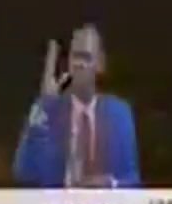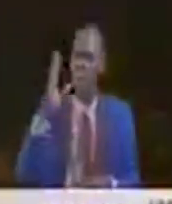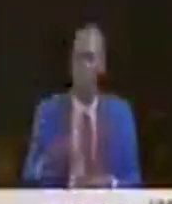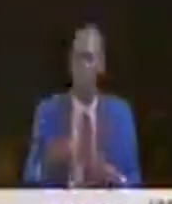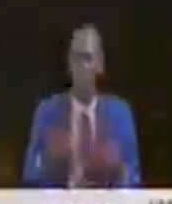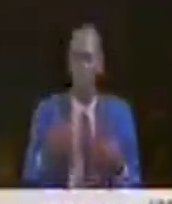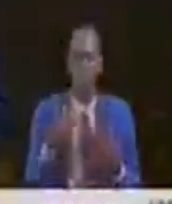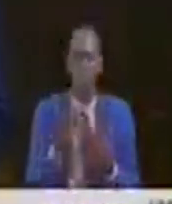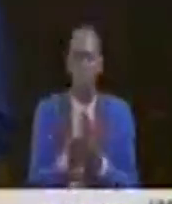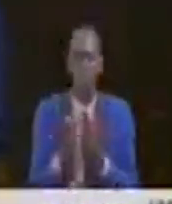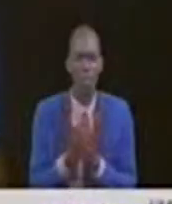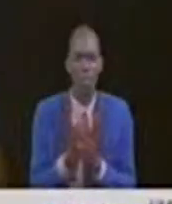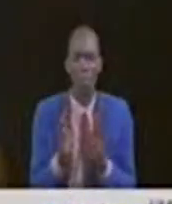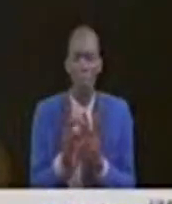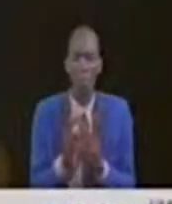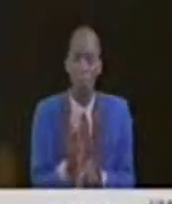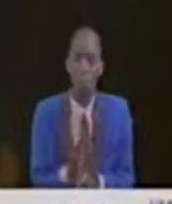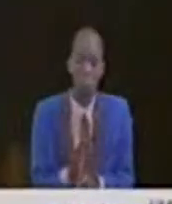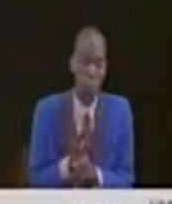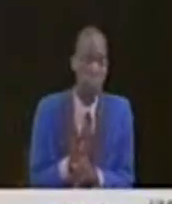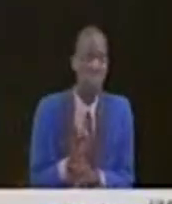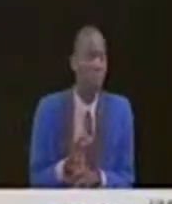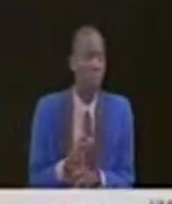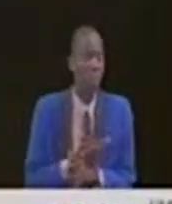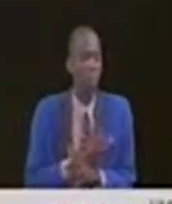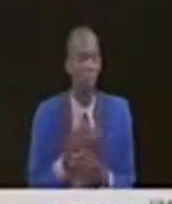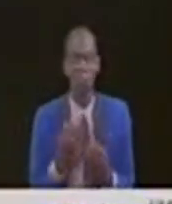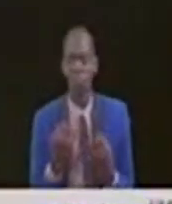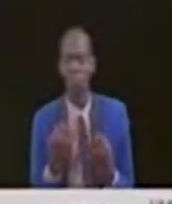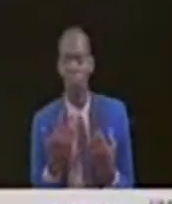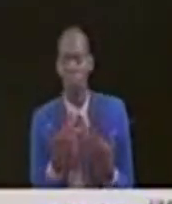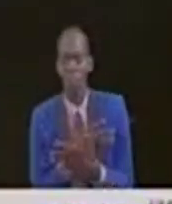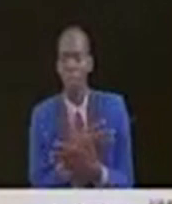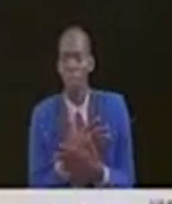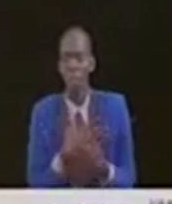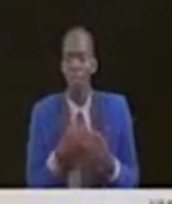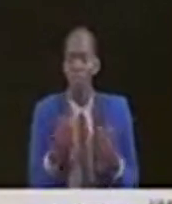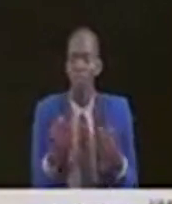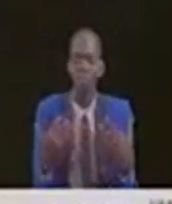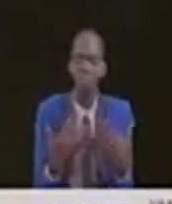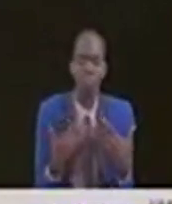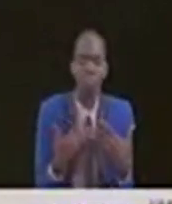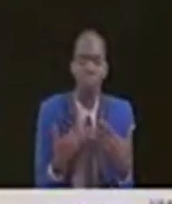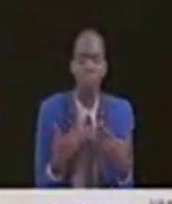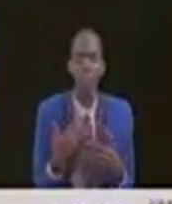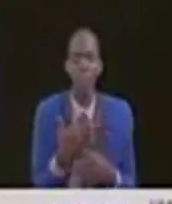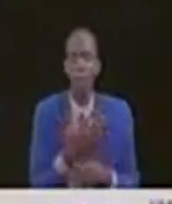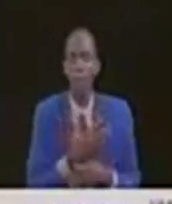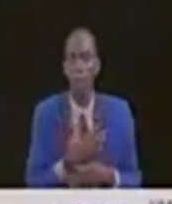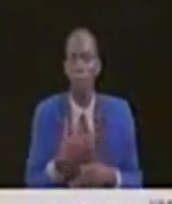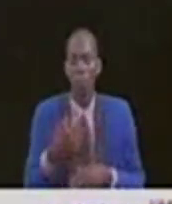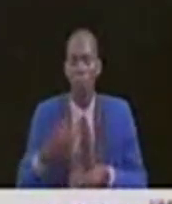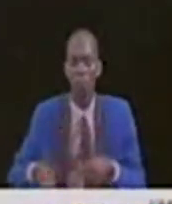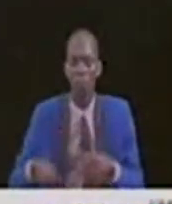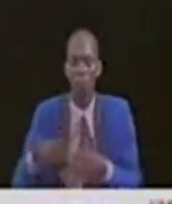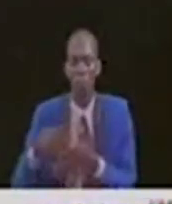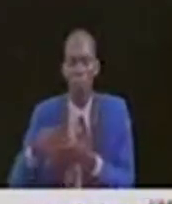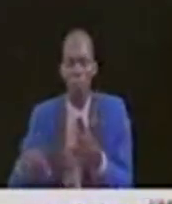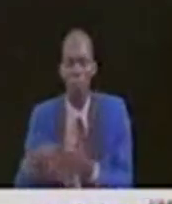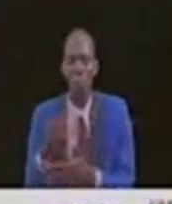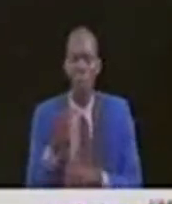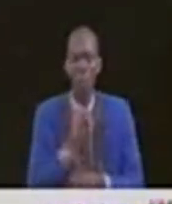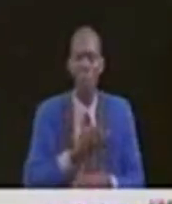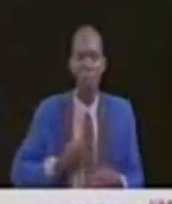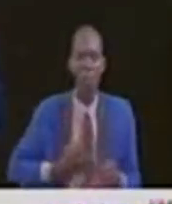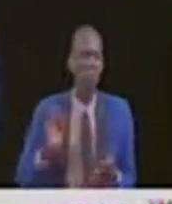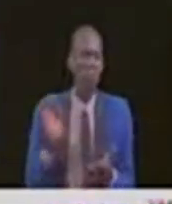fearful, so timid, and they fret and fidget, and I cannot even talk to members anymore.